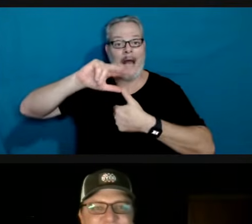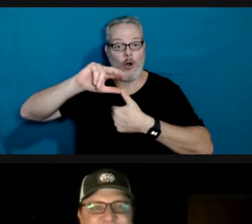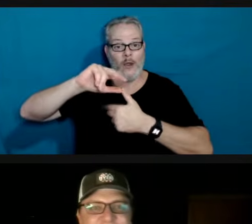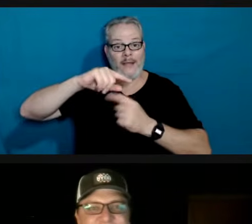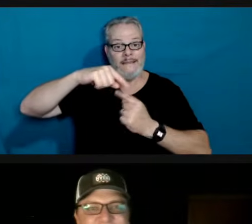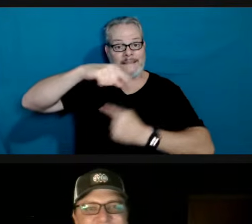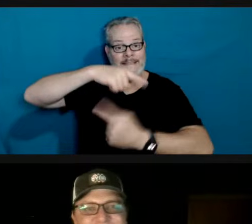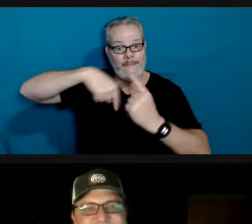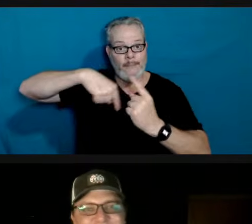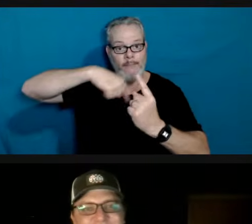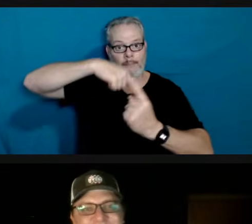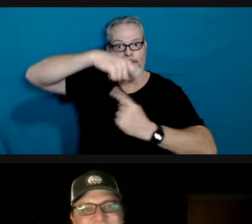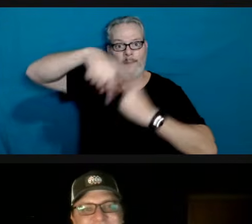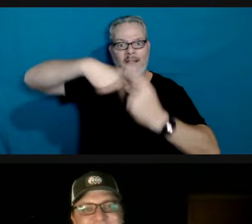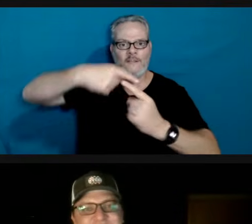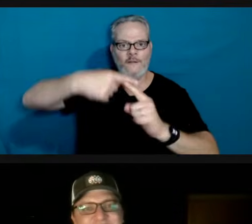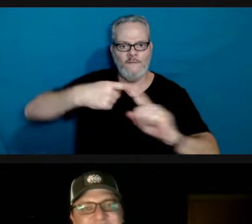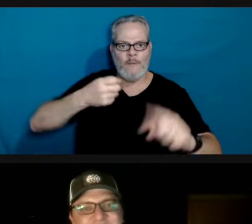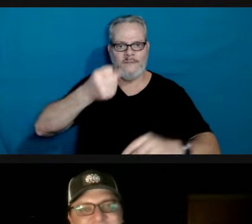dumbest terms, like,